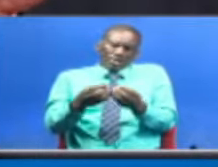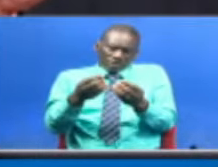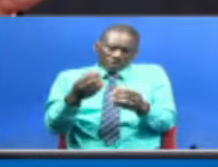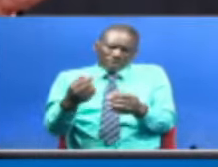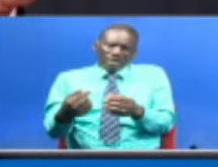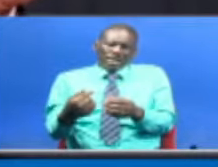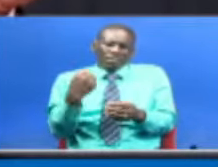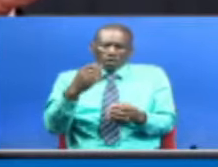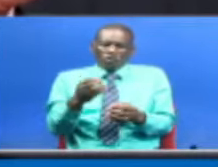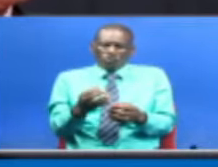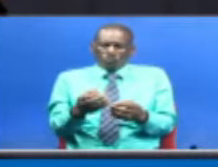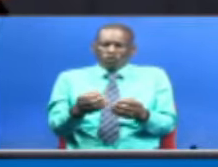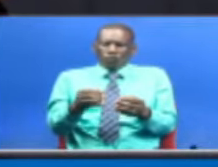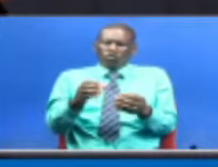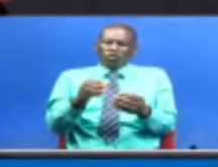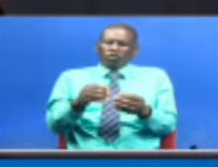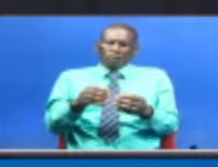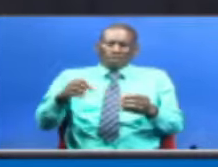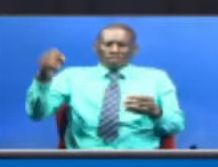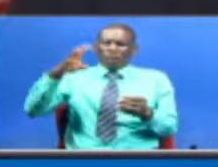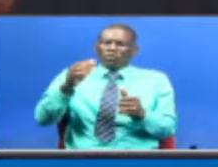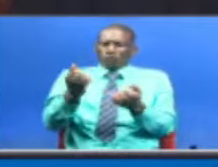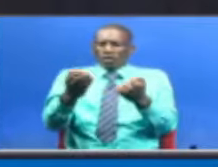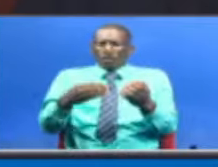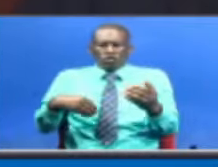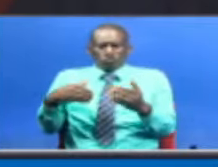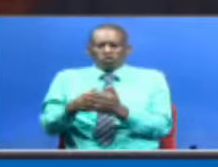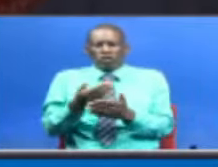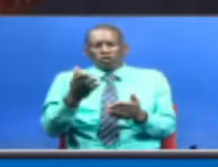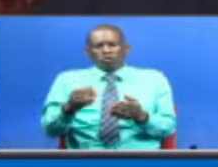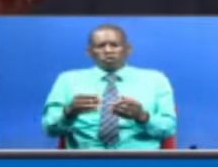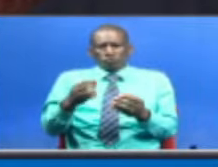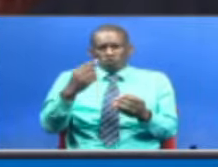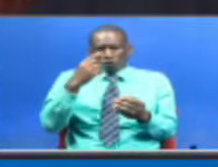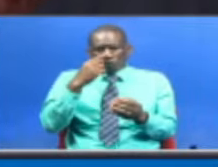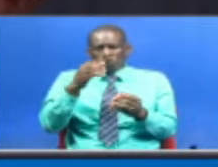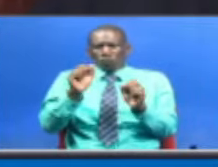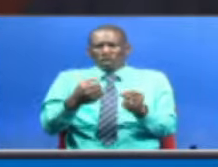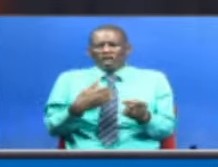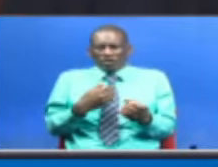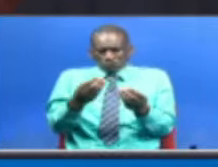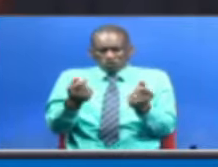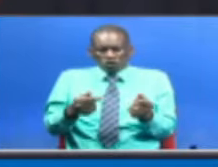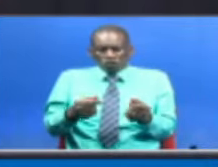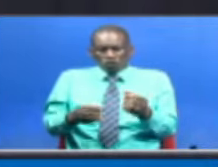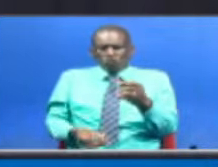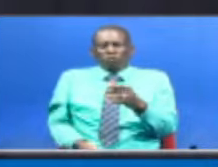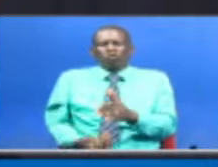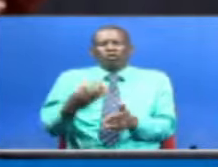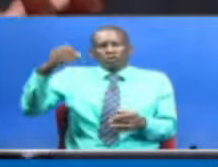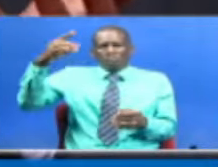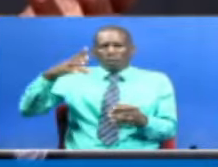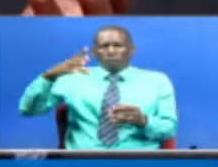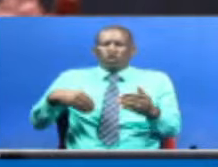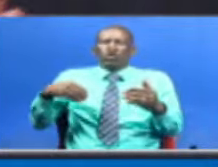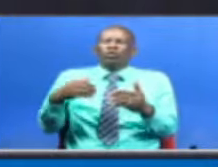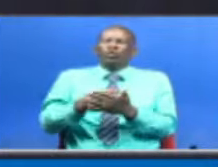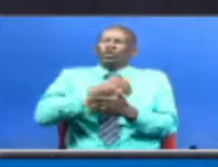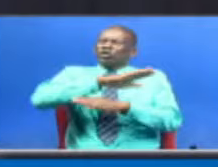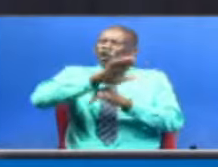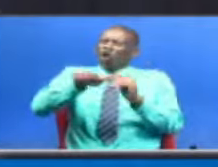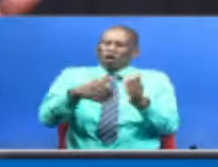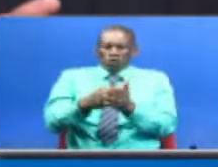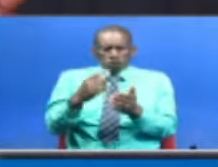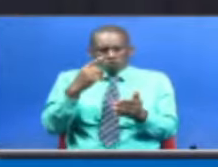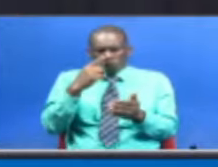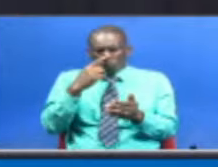homes, it's not so much innovation. You can have a solution to generate, but to be able to reach all the homes in a village